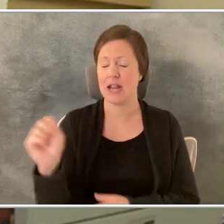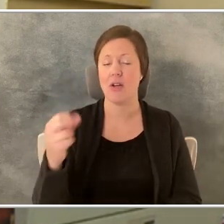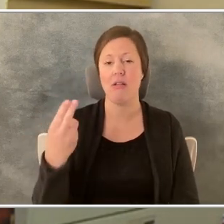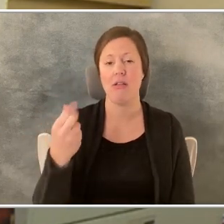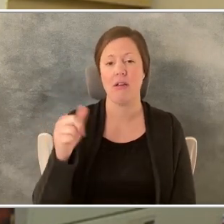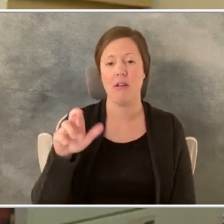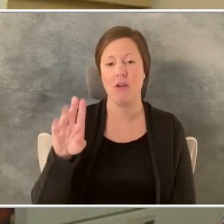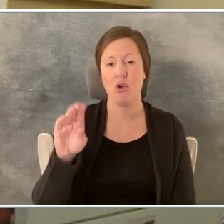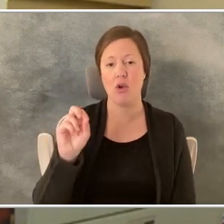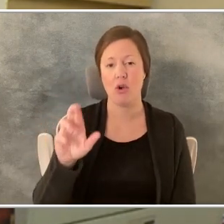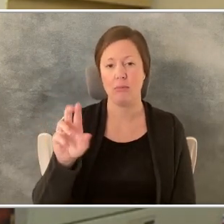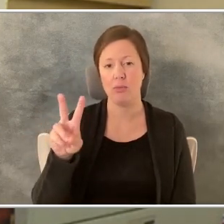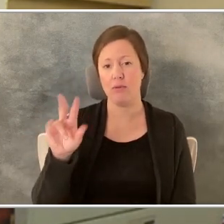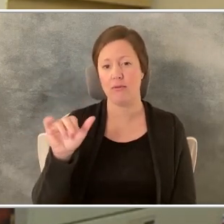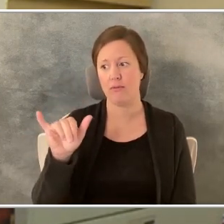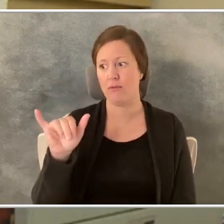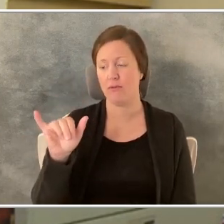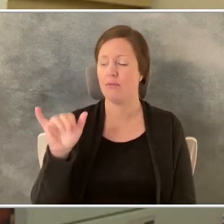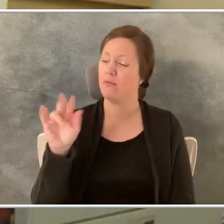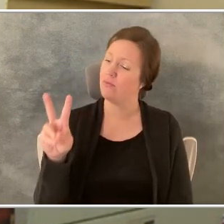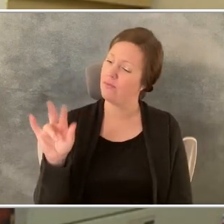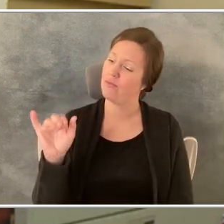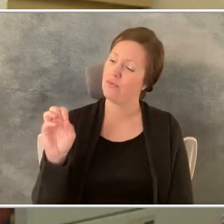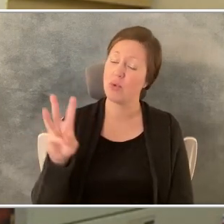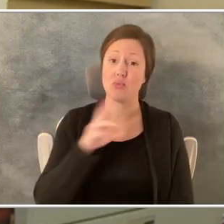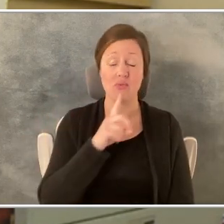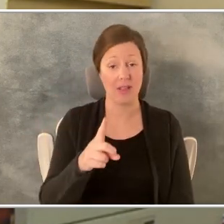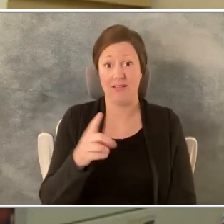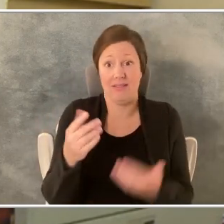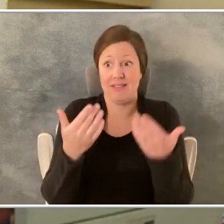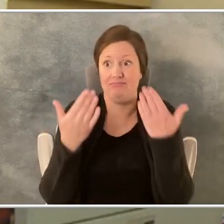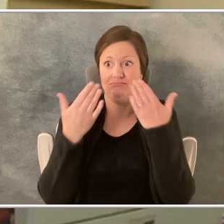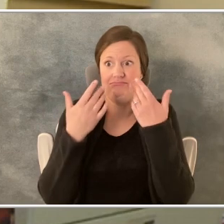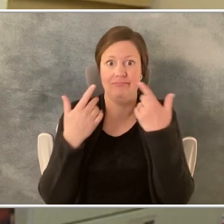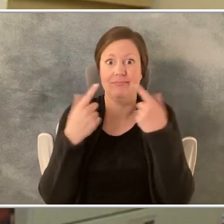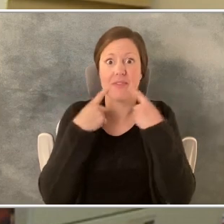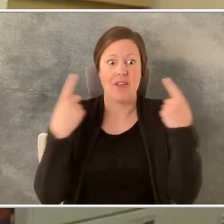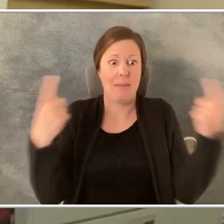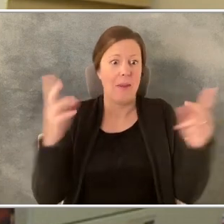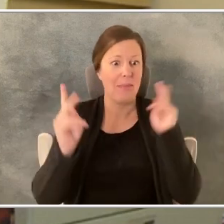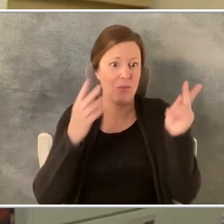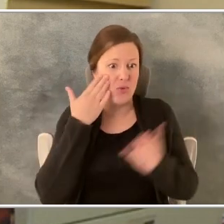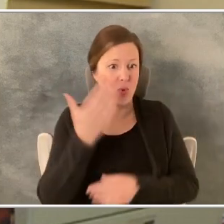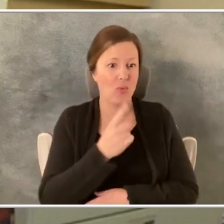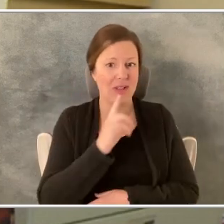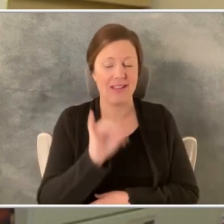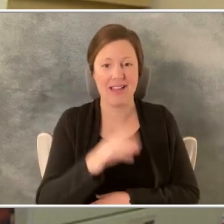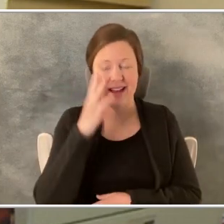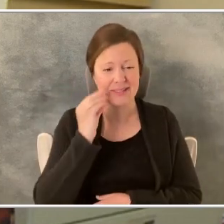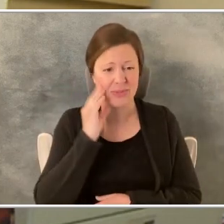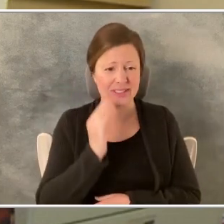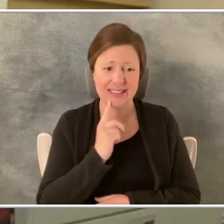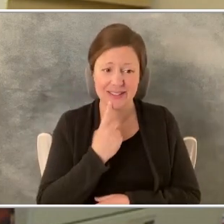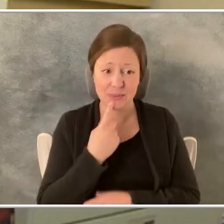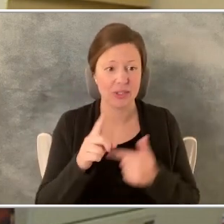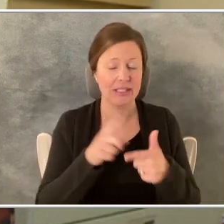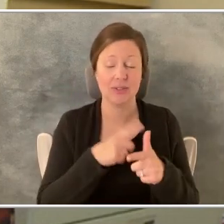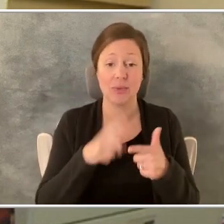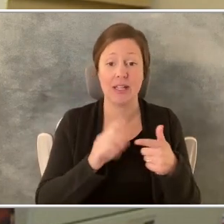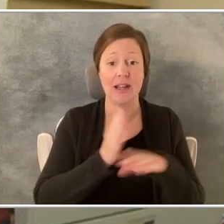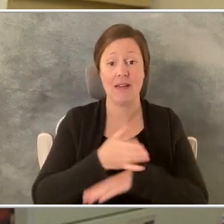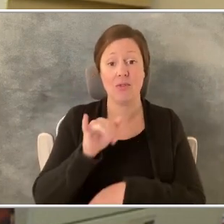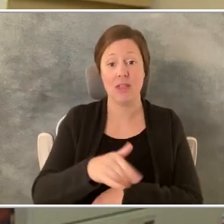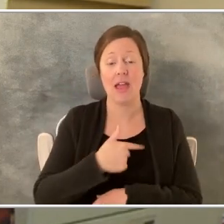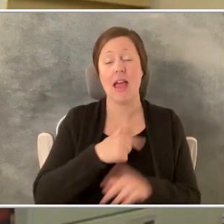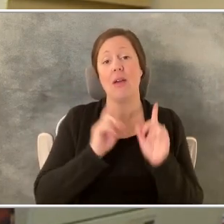very well-known medical facility, and that was very disappointing. But from there, I went to Rochester,